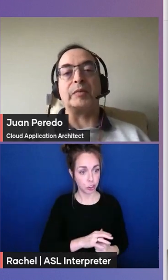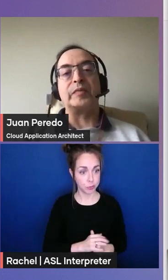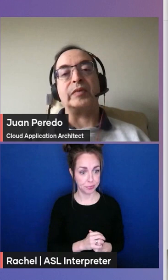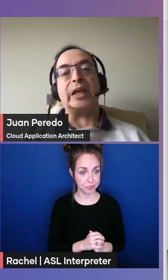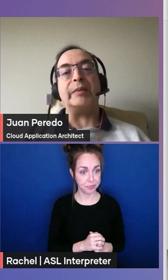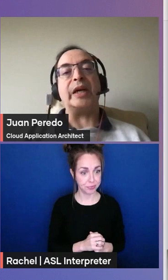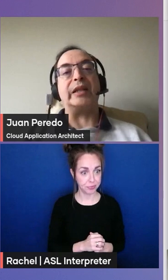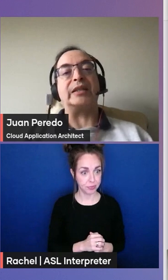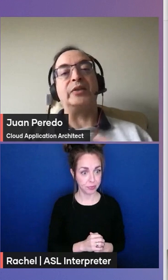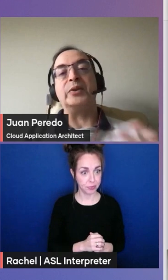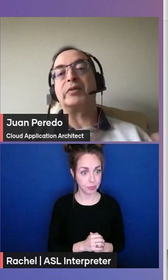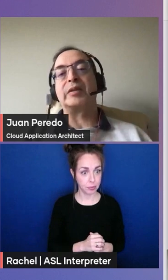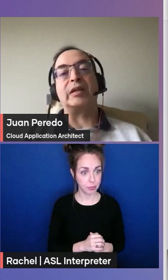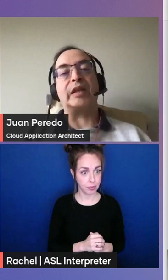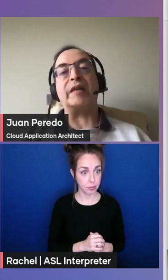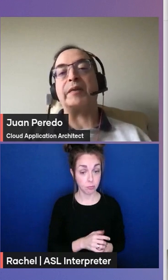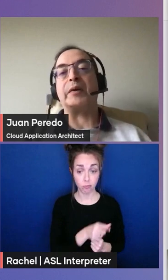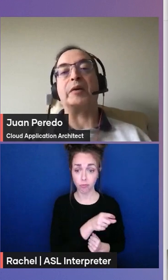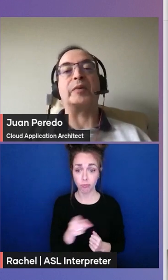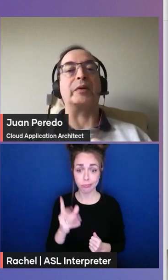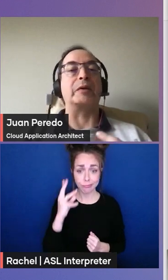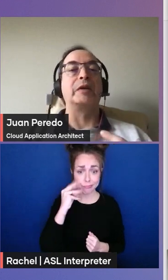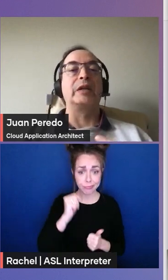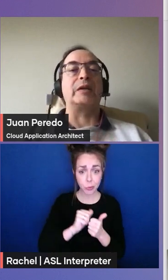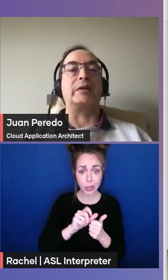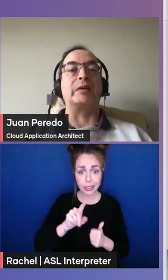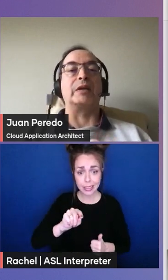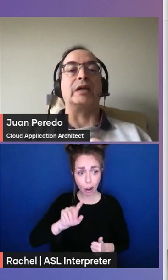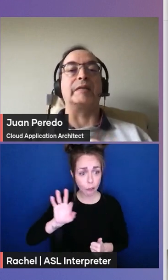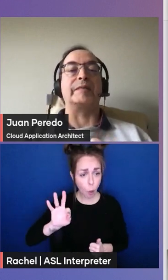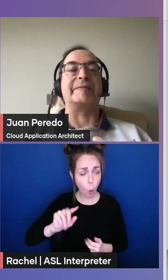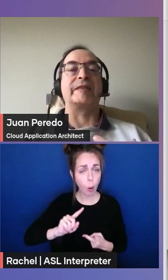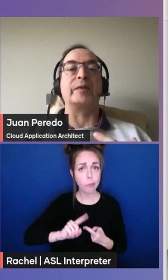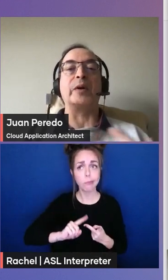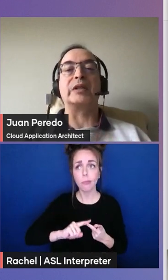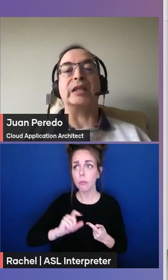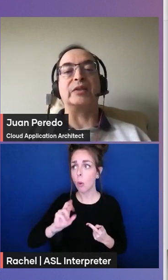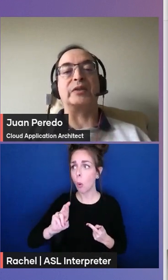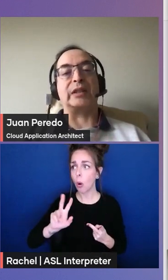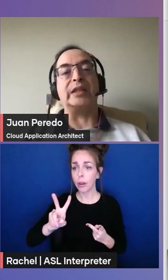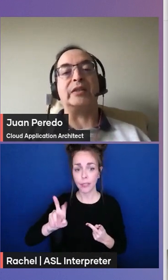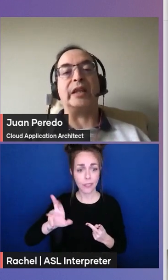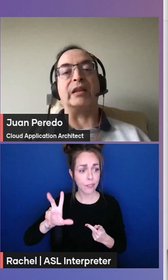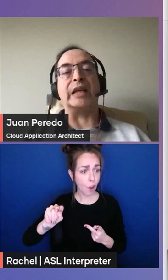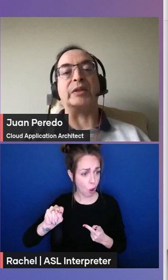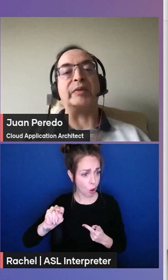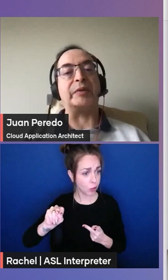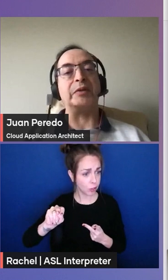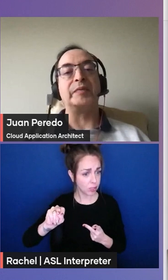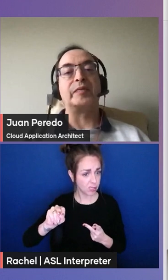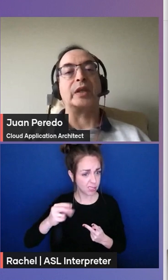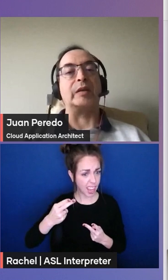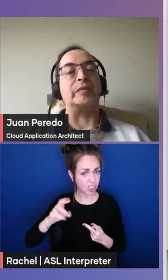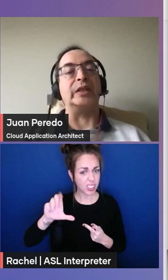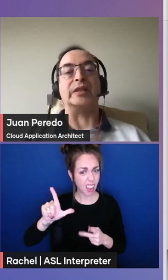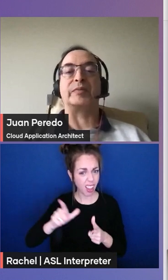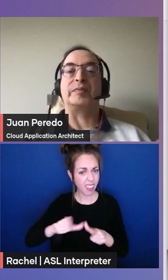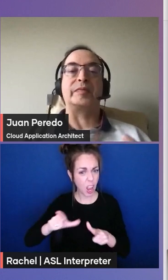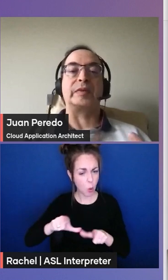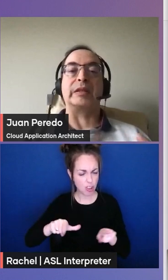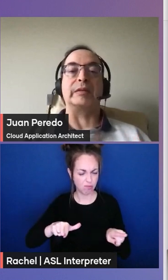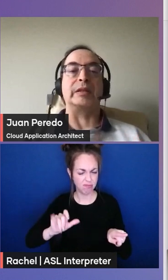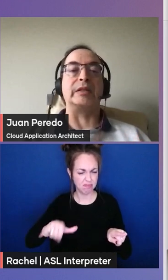So anybody that's used Terraform or the Vault that's used HCL language before, this